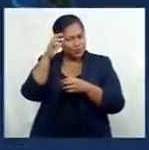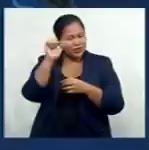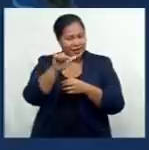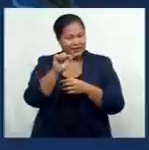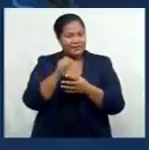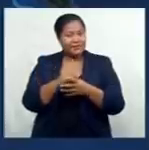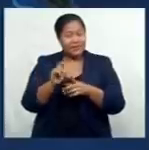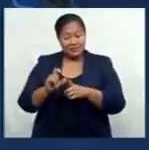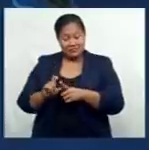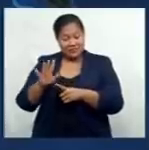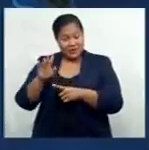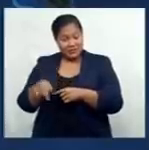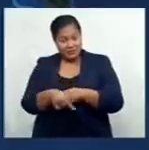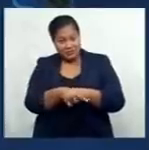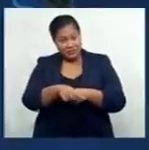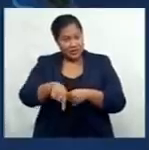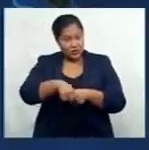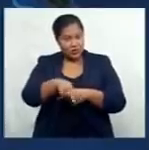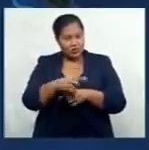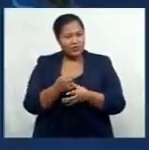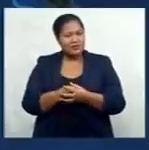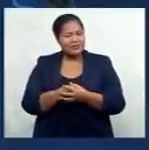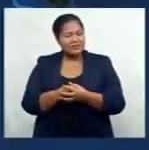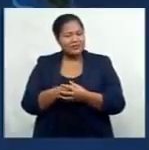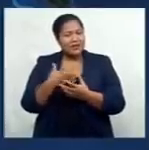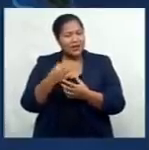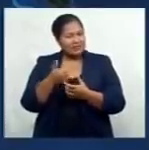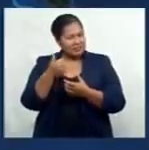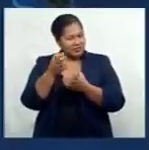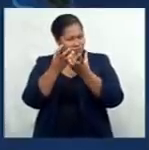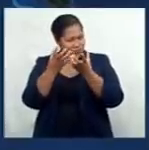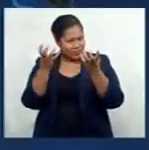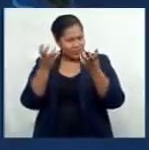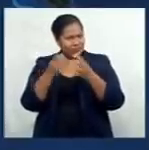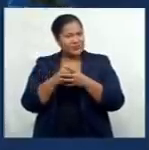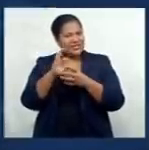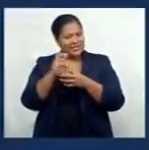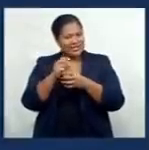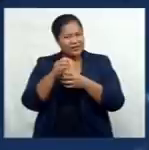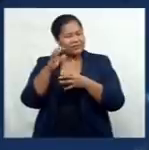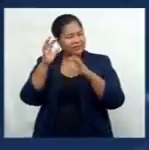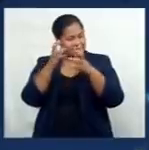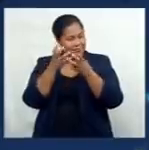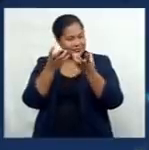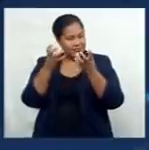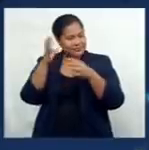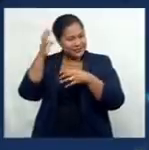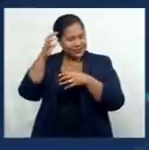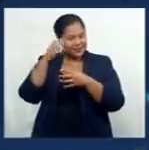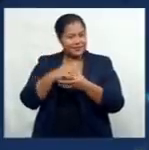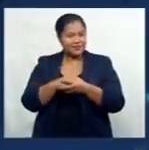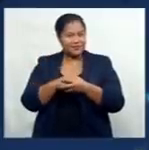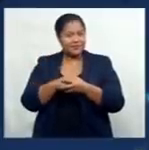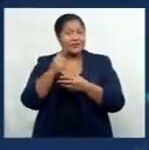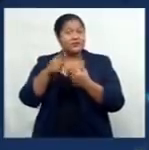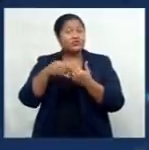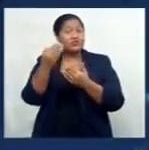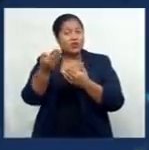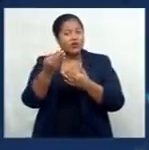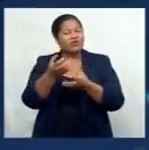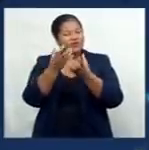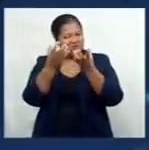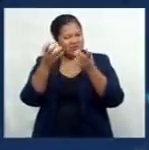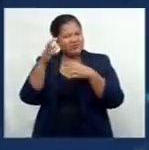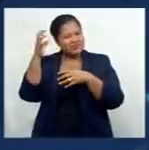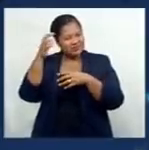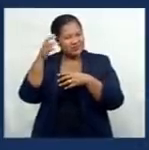Eastwards from Pacific Harbour to Suva, pleasant with a blend of sun and clouds. Looking at the north, a mixture of sun and